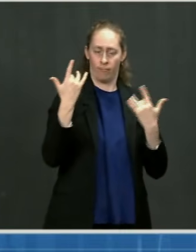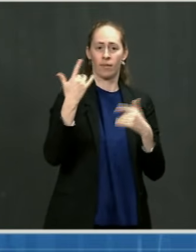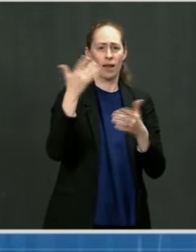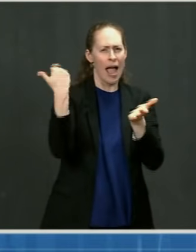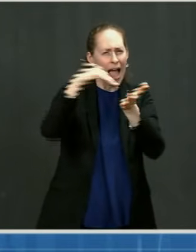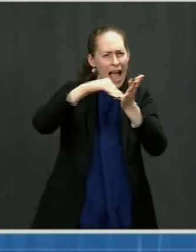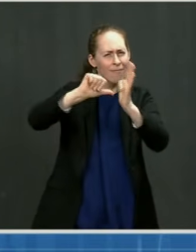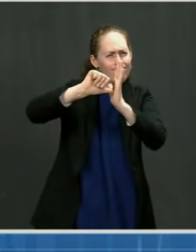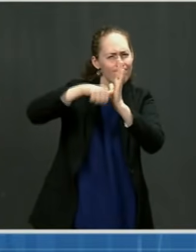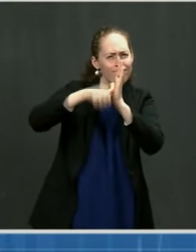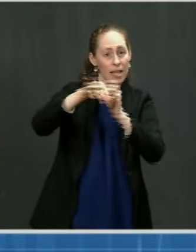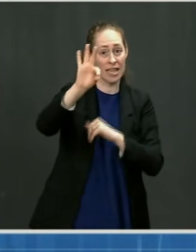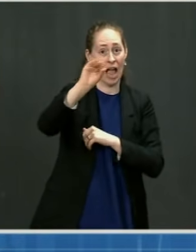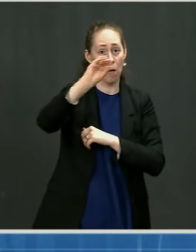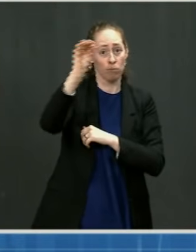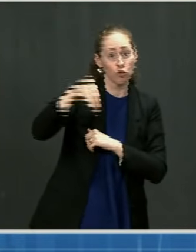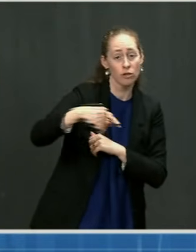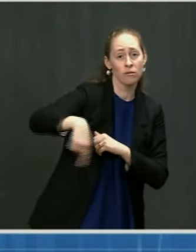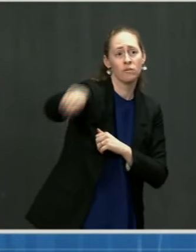live.